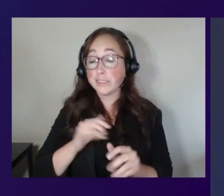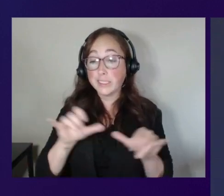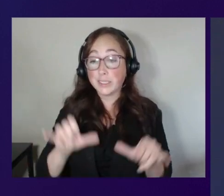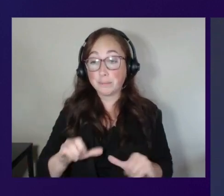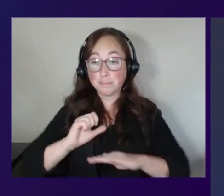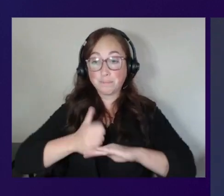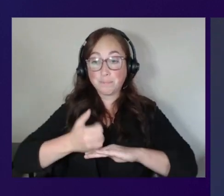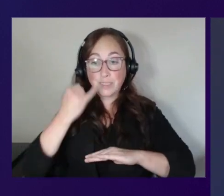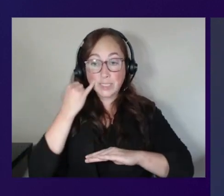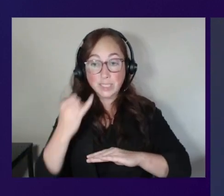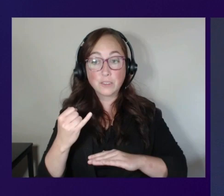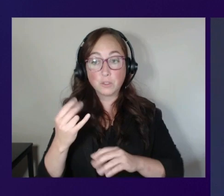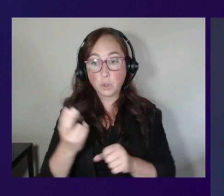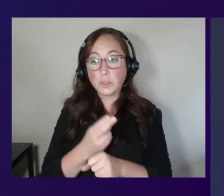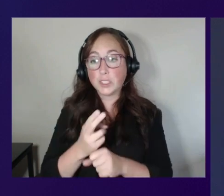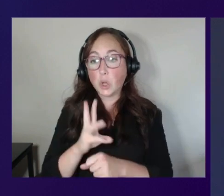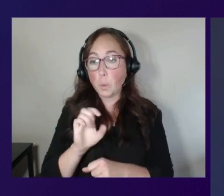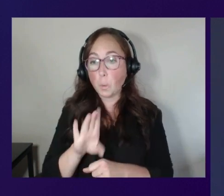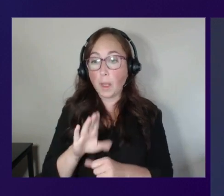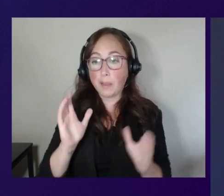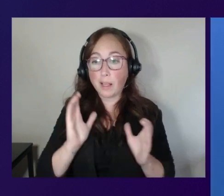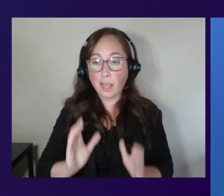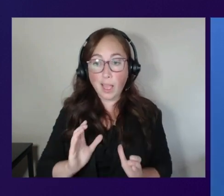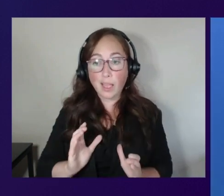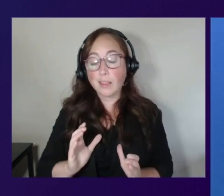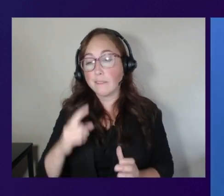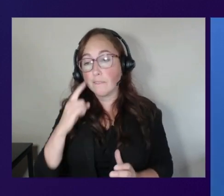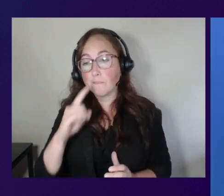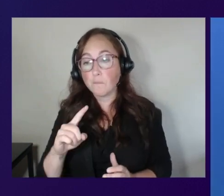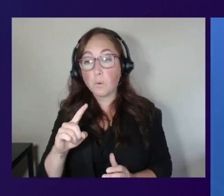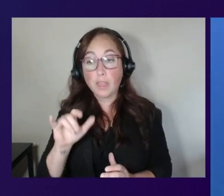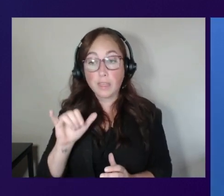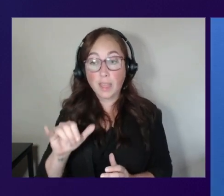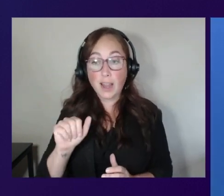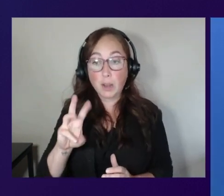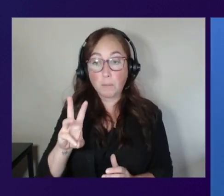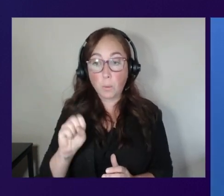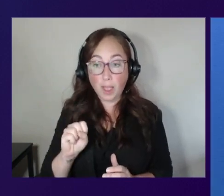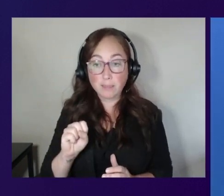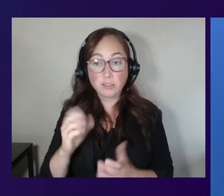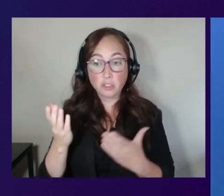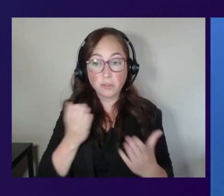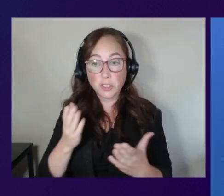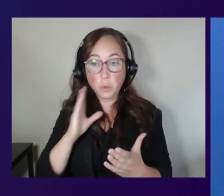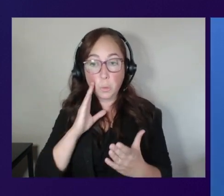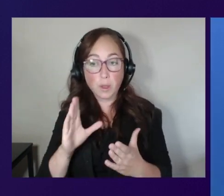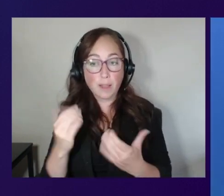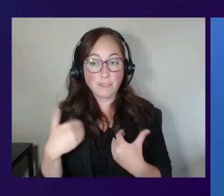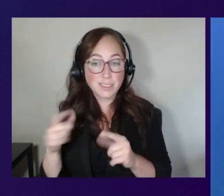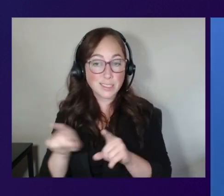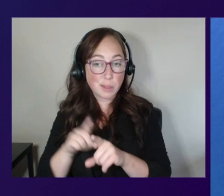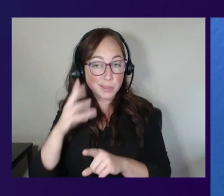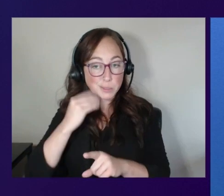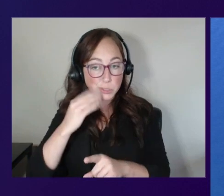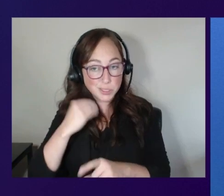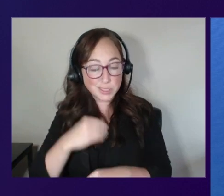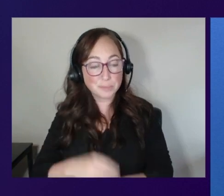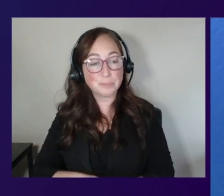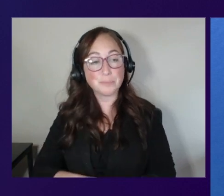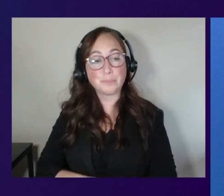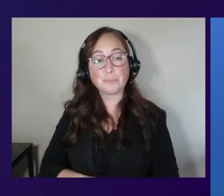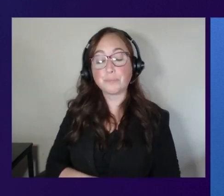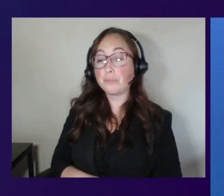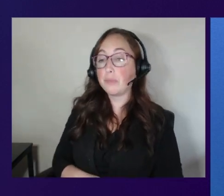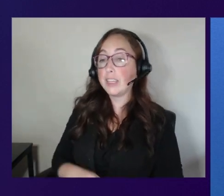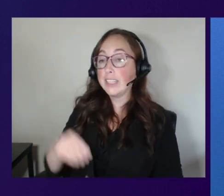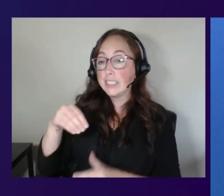or using the web client on AWS EUC services, you're going to get that same rich experience as well. Yeah, so we've been deep in the tech,